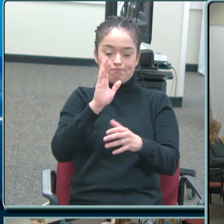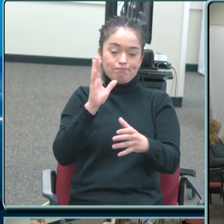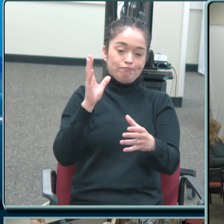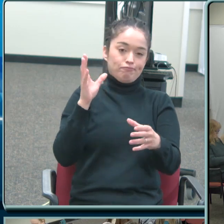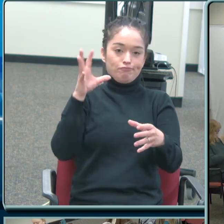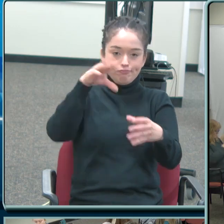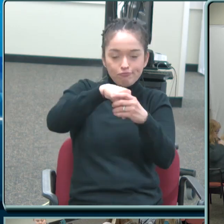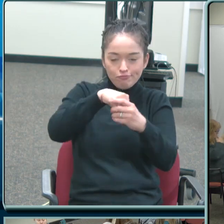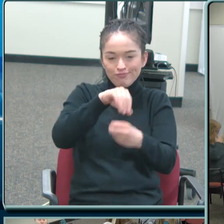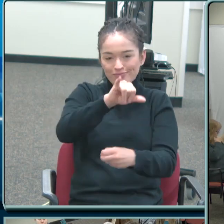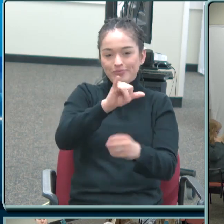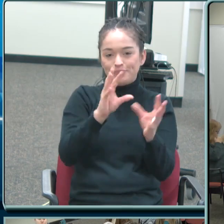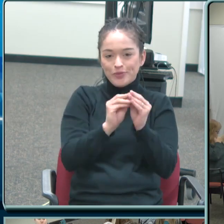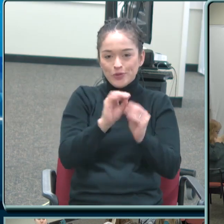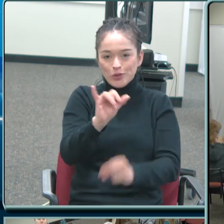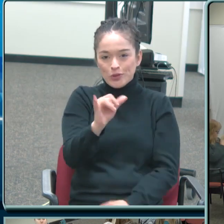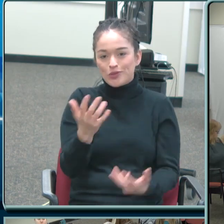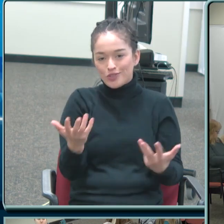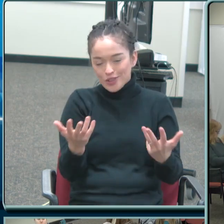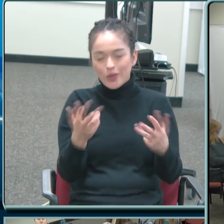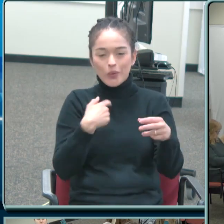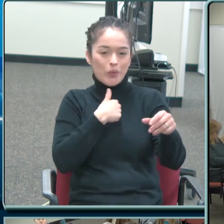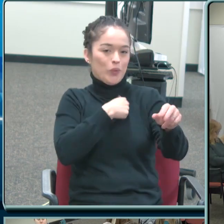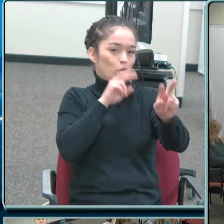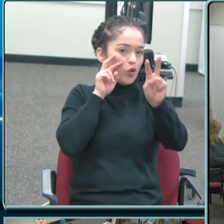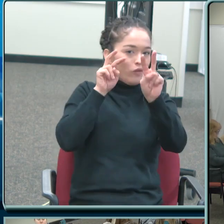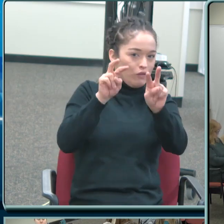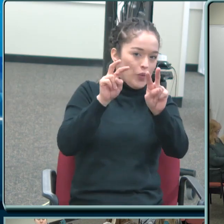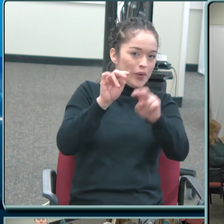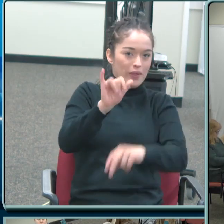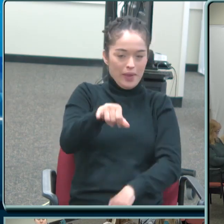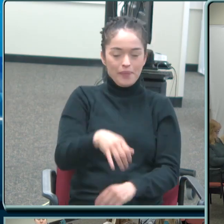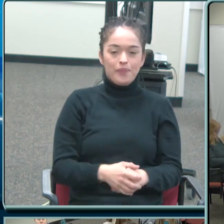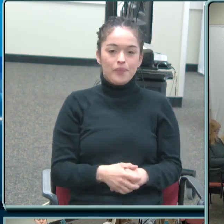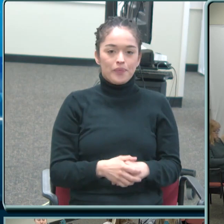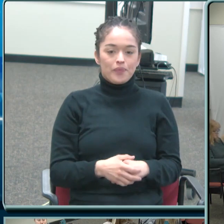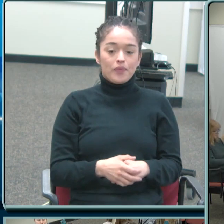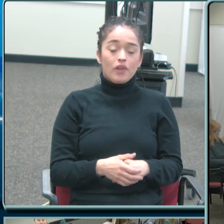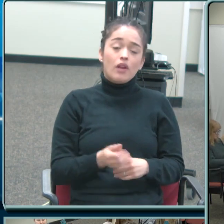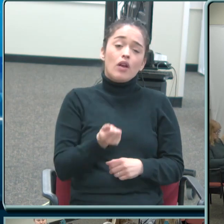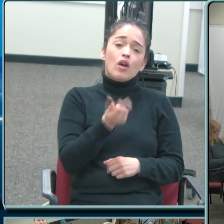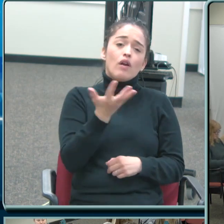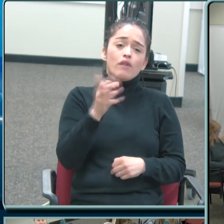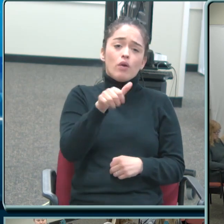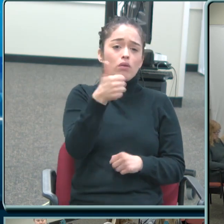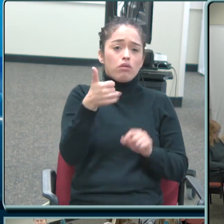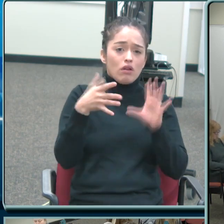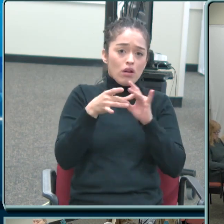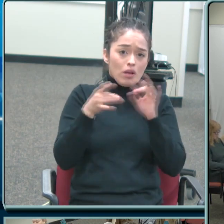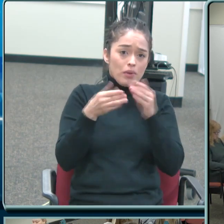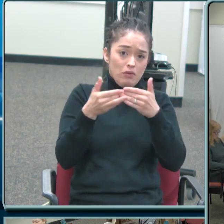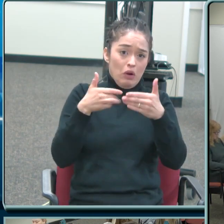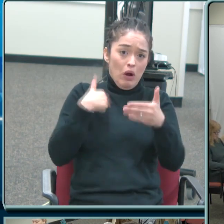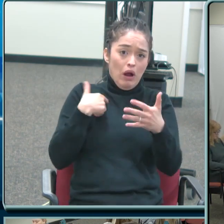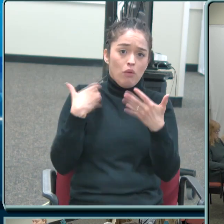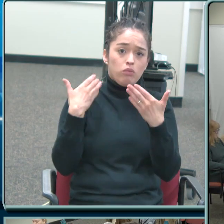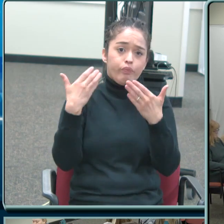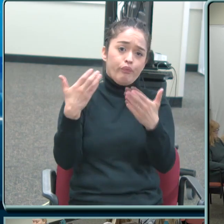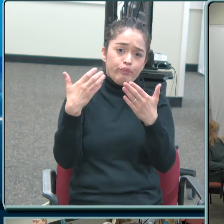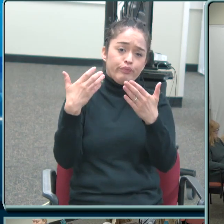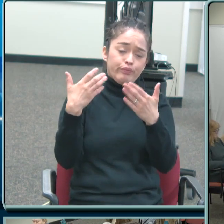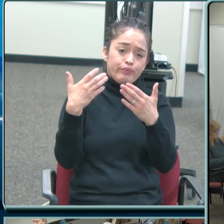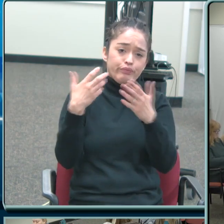joining us during that meeting. So look forward to that. A couple of other comments before we jump into